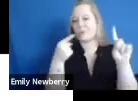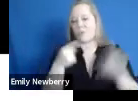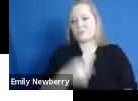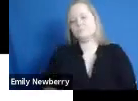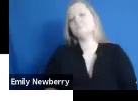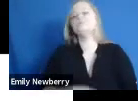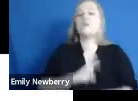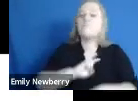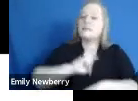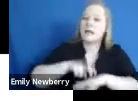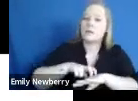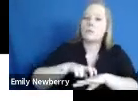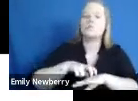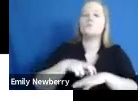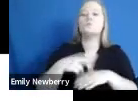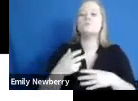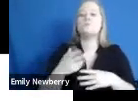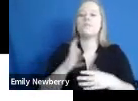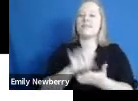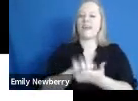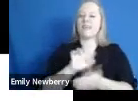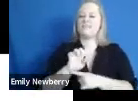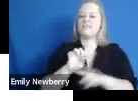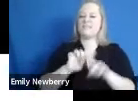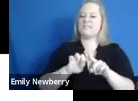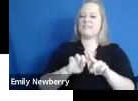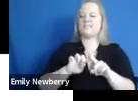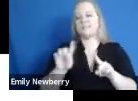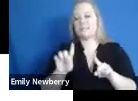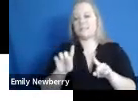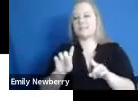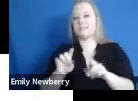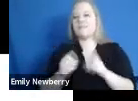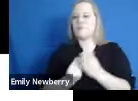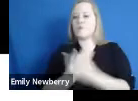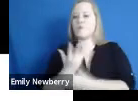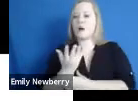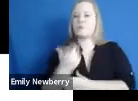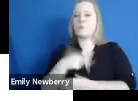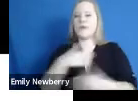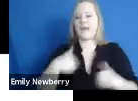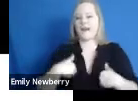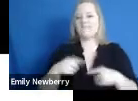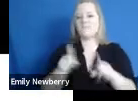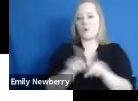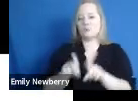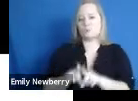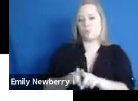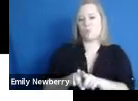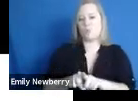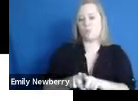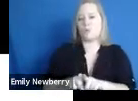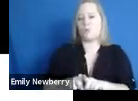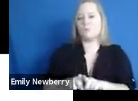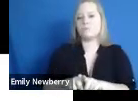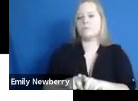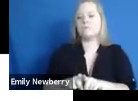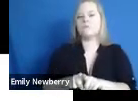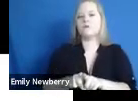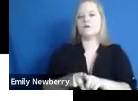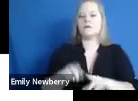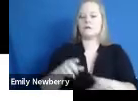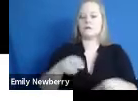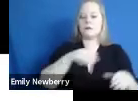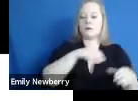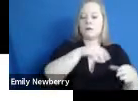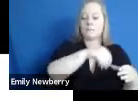Potatoes is another crop that we've got in the ground here. Those are planted in